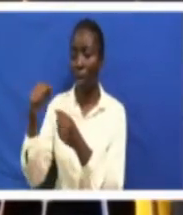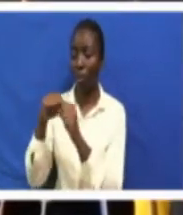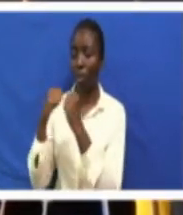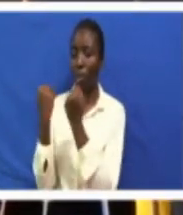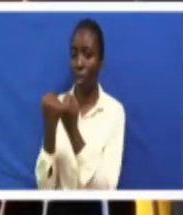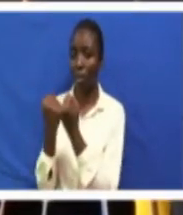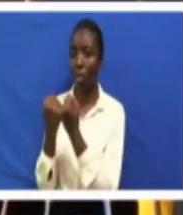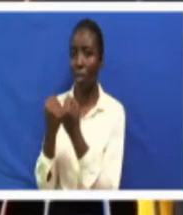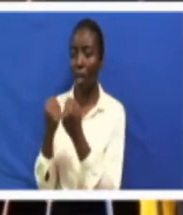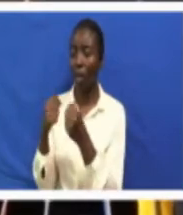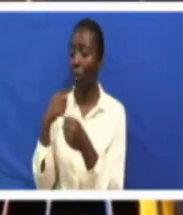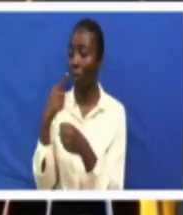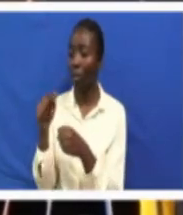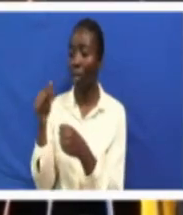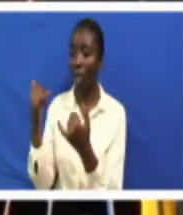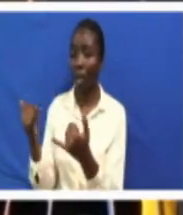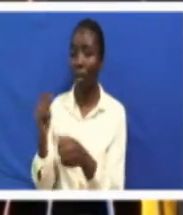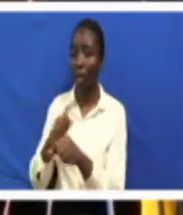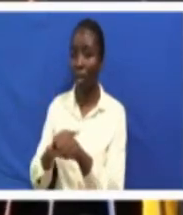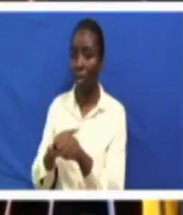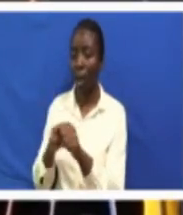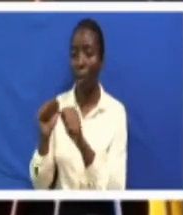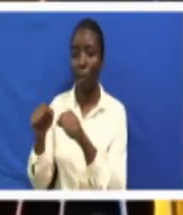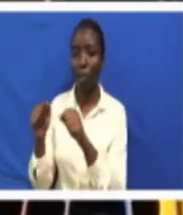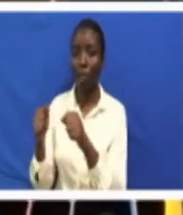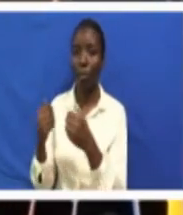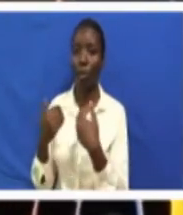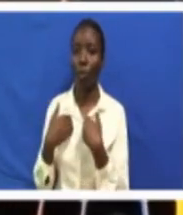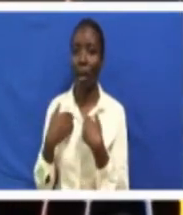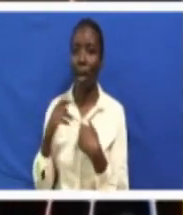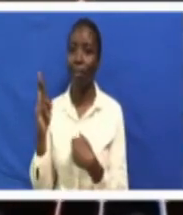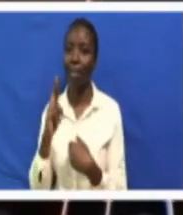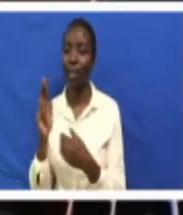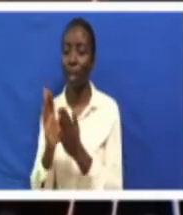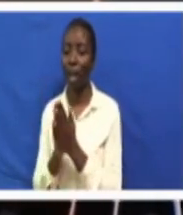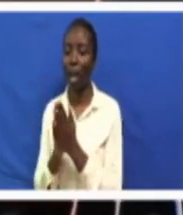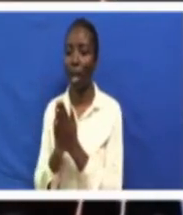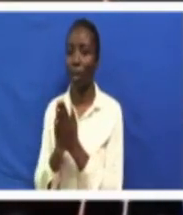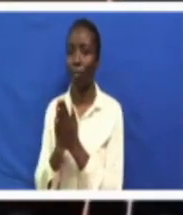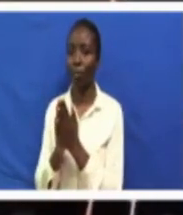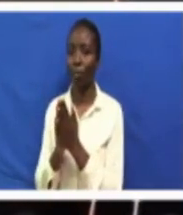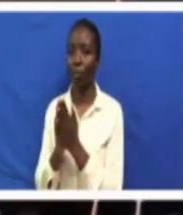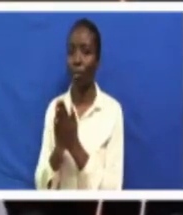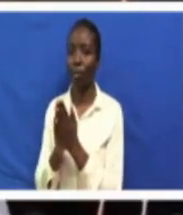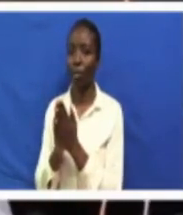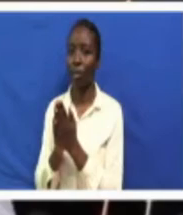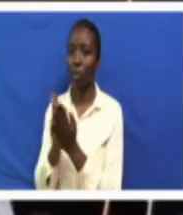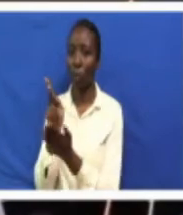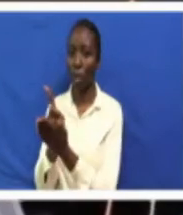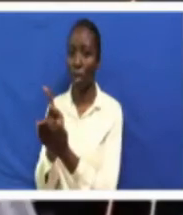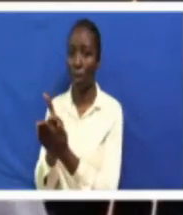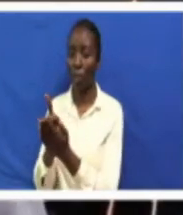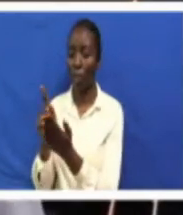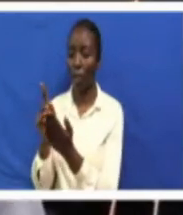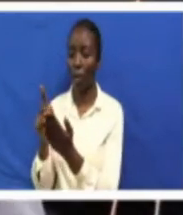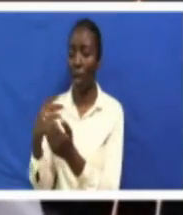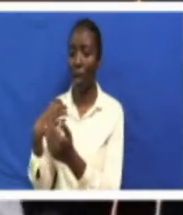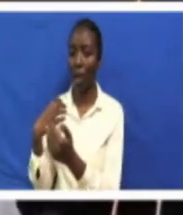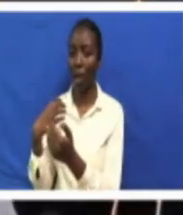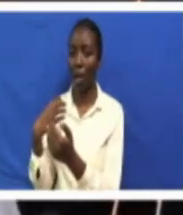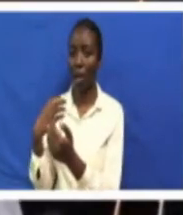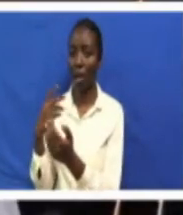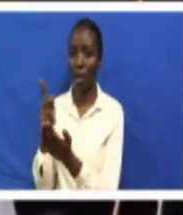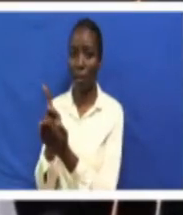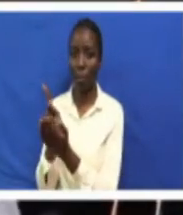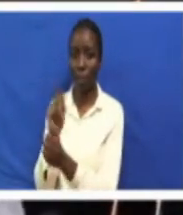and we are saying it is the time to take risks and to ensure your property side that should anything happen or should